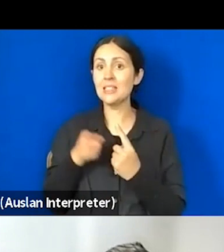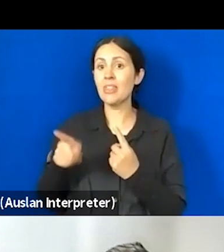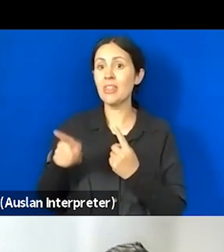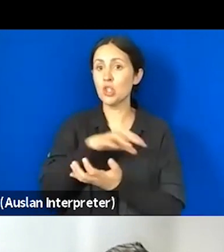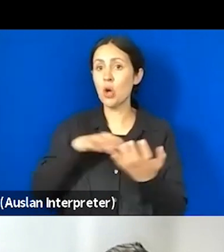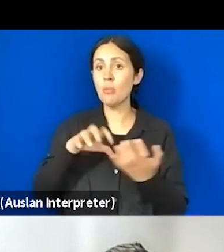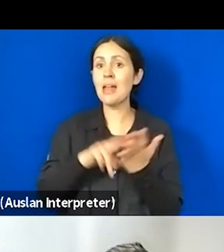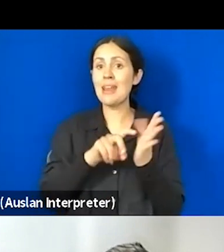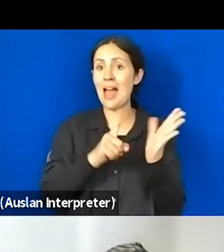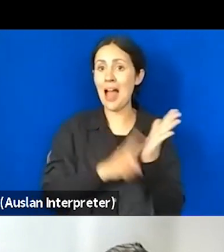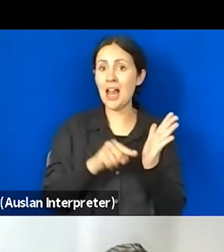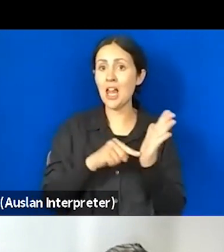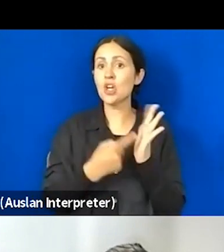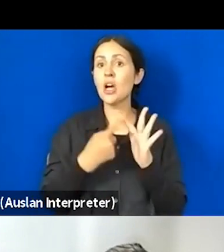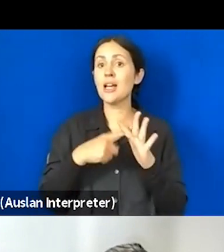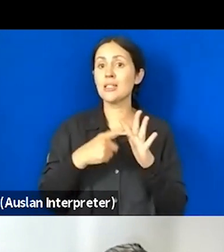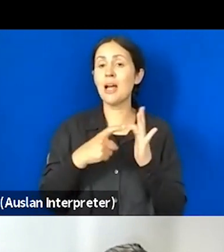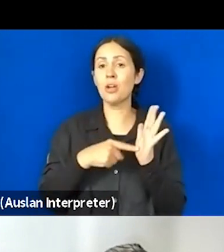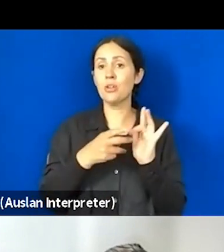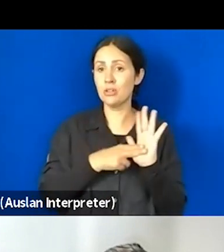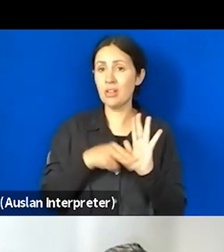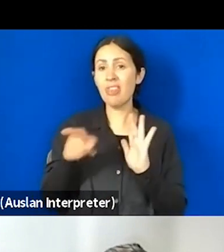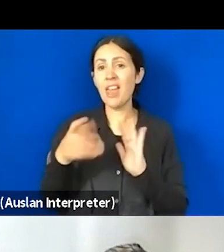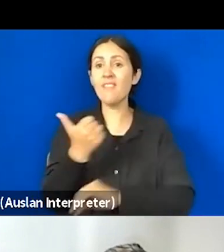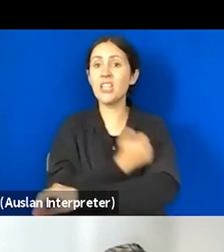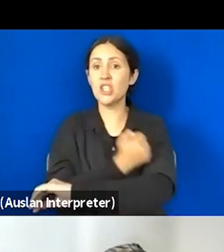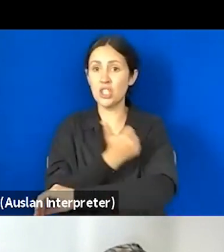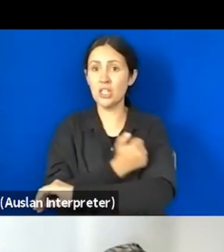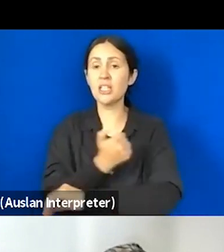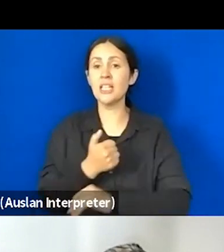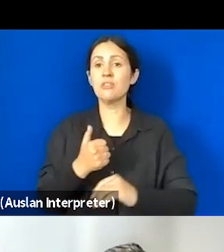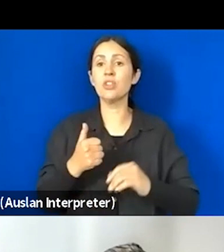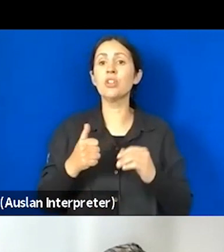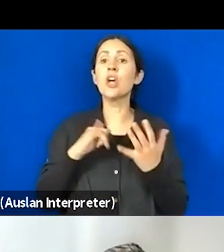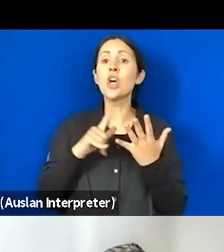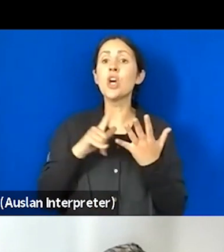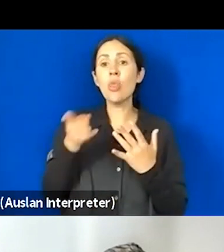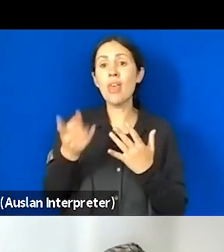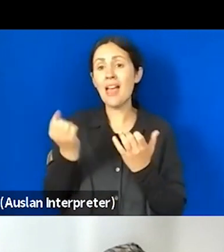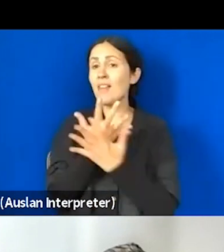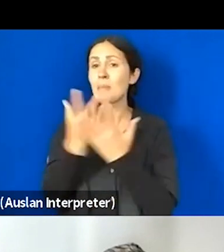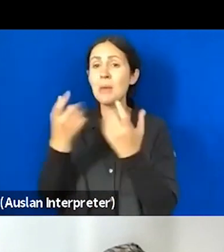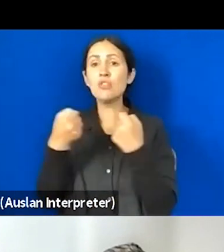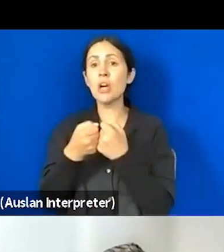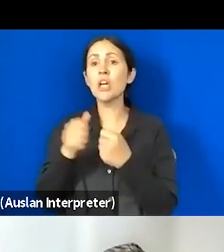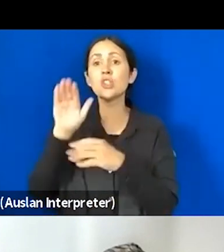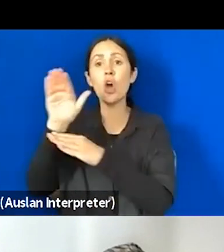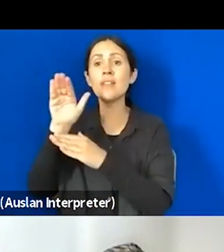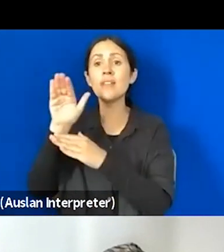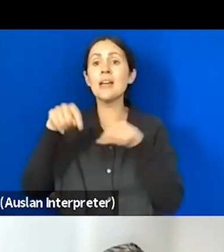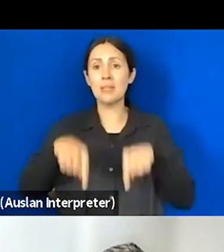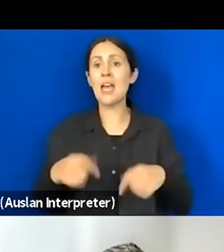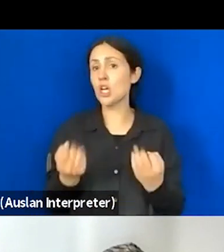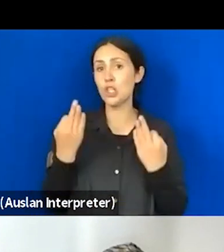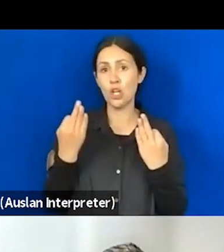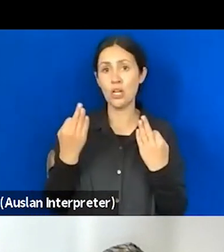naltrexone and bupropion. In the US, they have an injectable long-acting preparation of naltrexone, which we don't have available here. So if we were to trial it